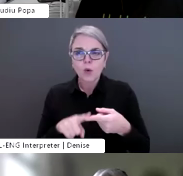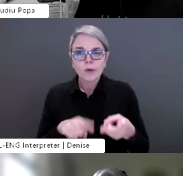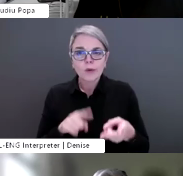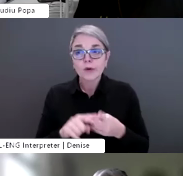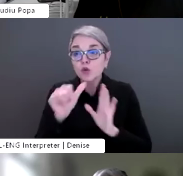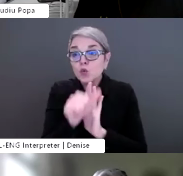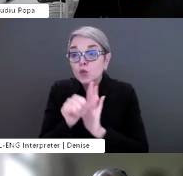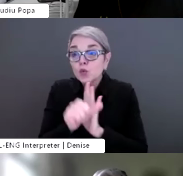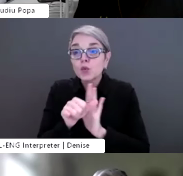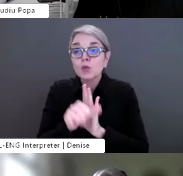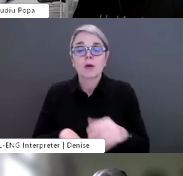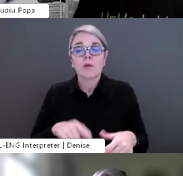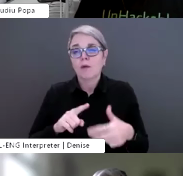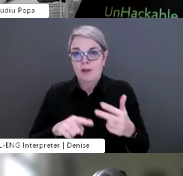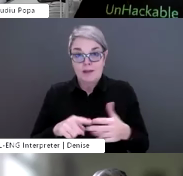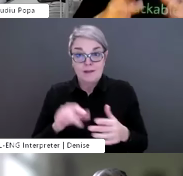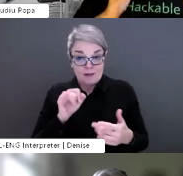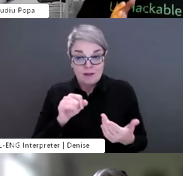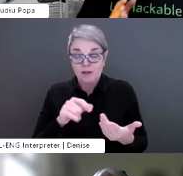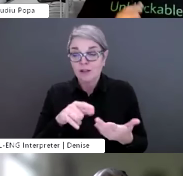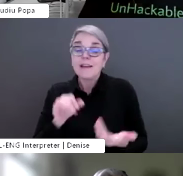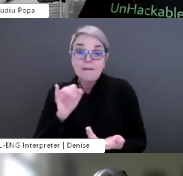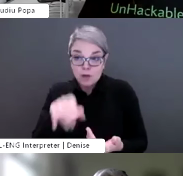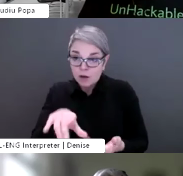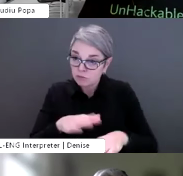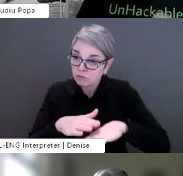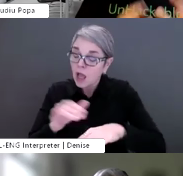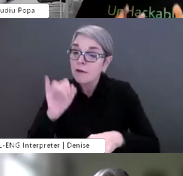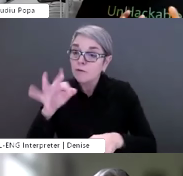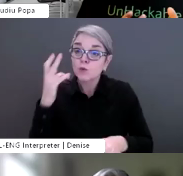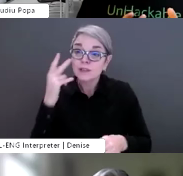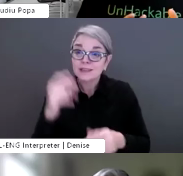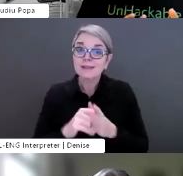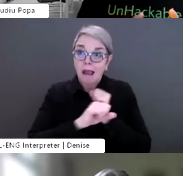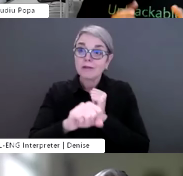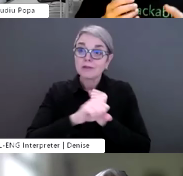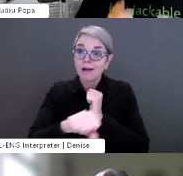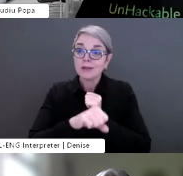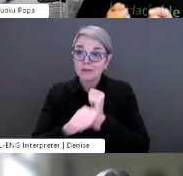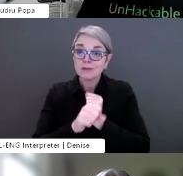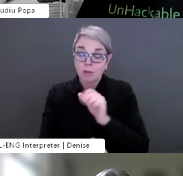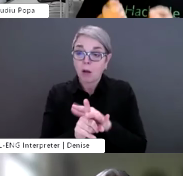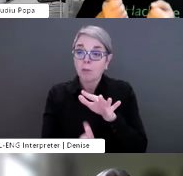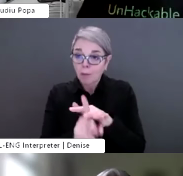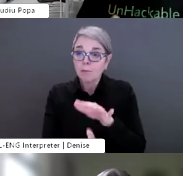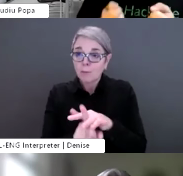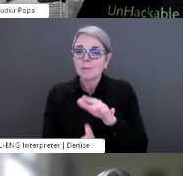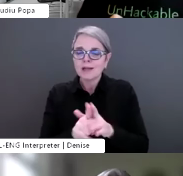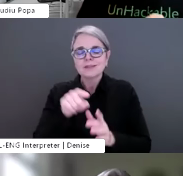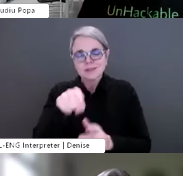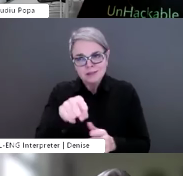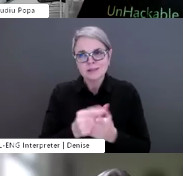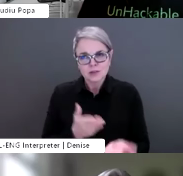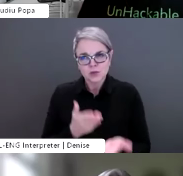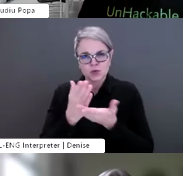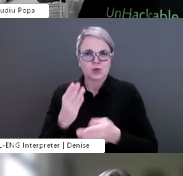you should be using an ad blocker. But generally speaking, using a VPN is only useful in a couple